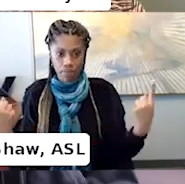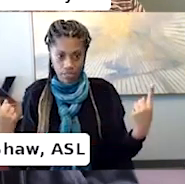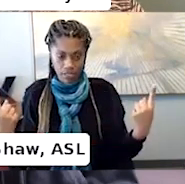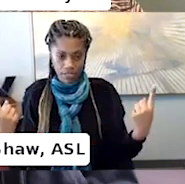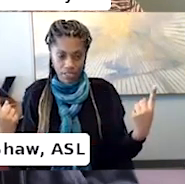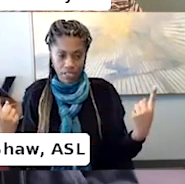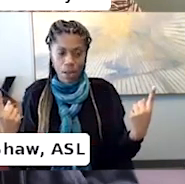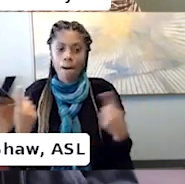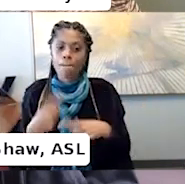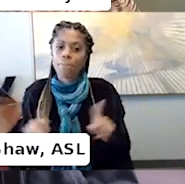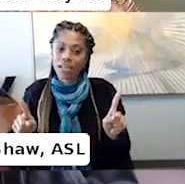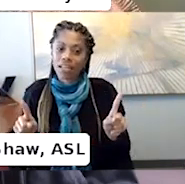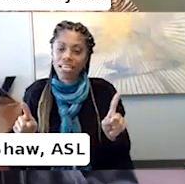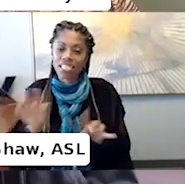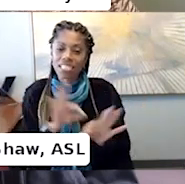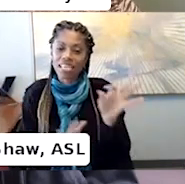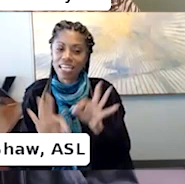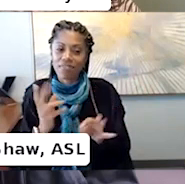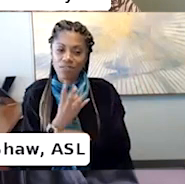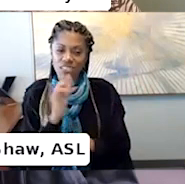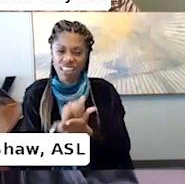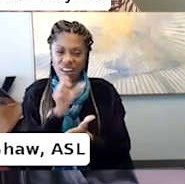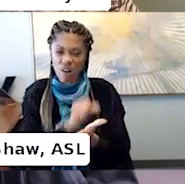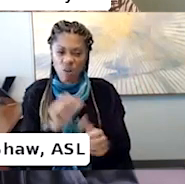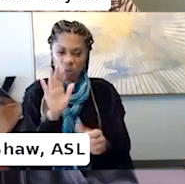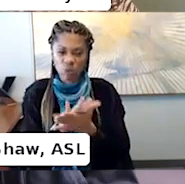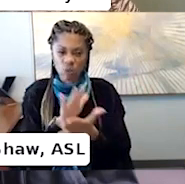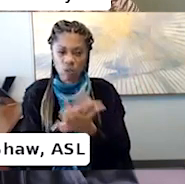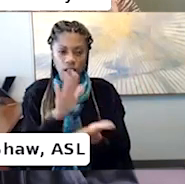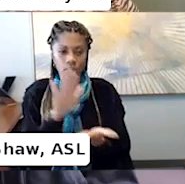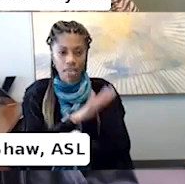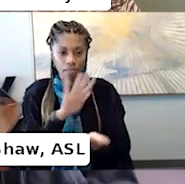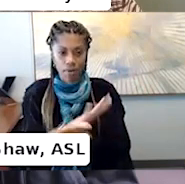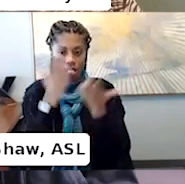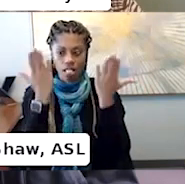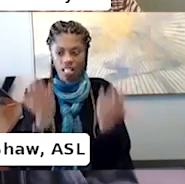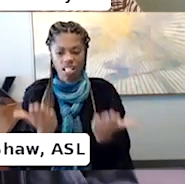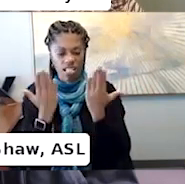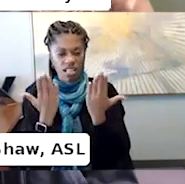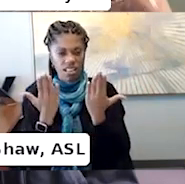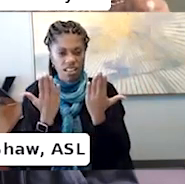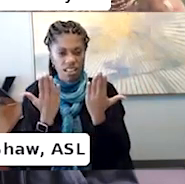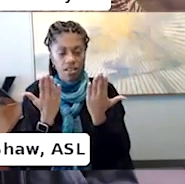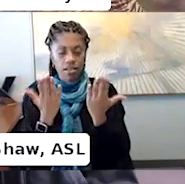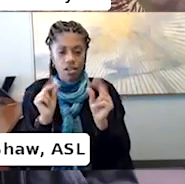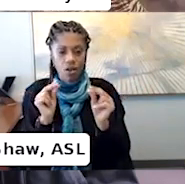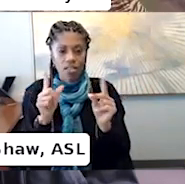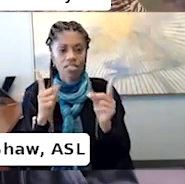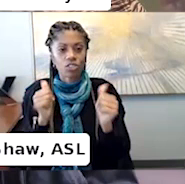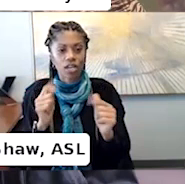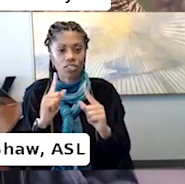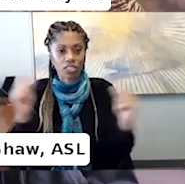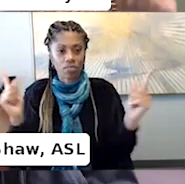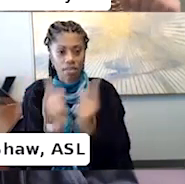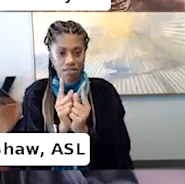we can find out what that looks like. And when I say that this has been challenging for the organization, it's been challenging in ways of how do we address